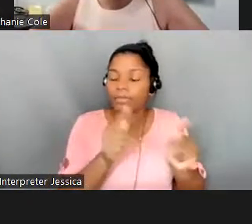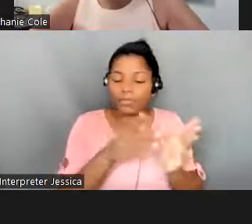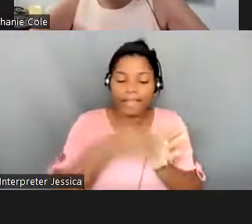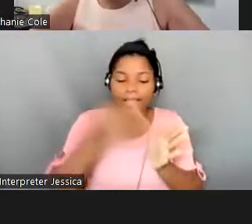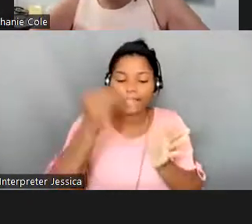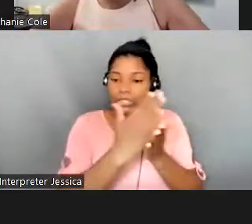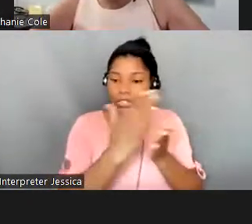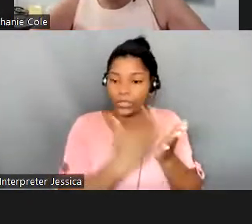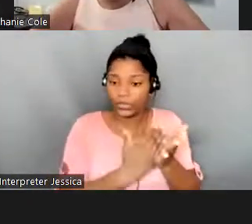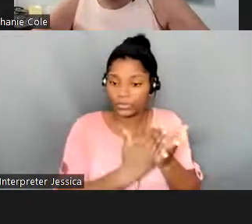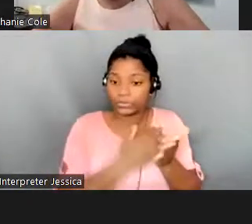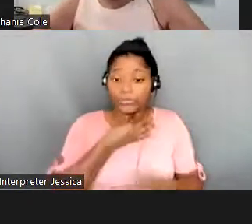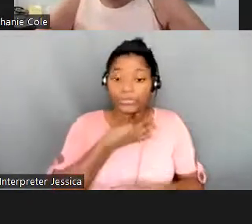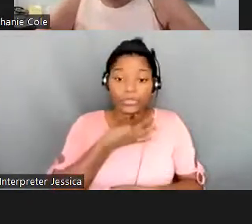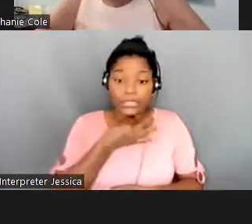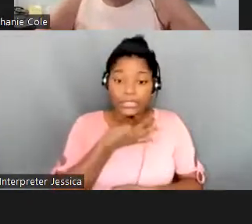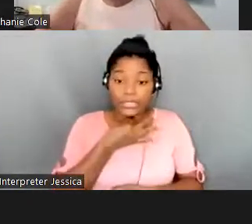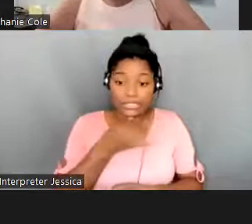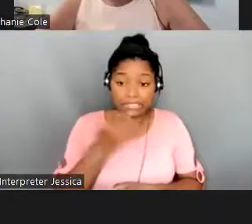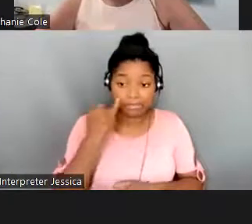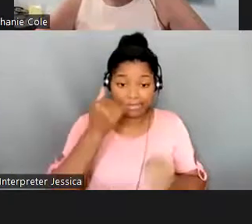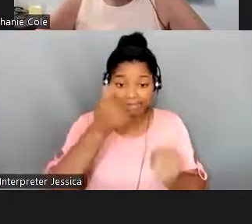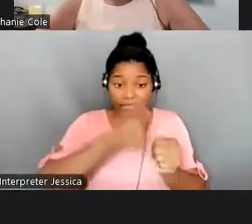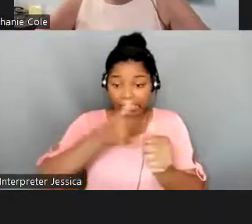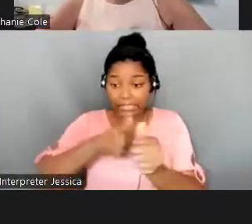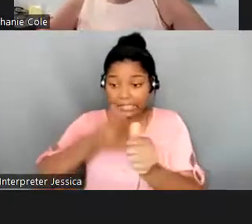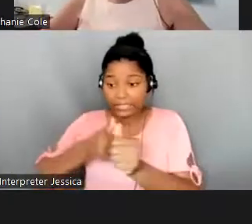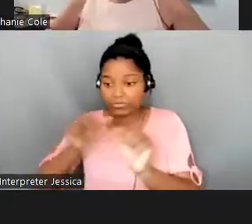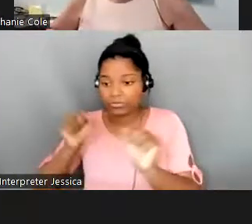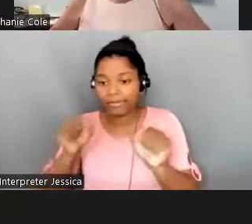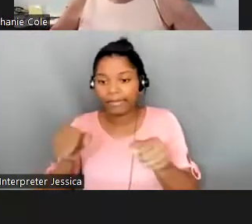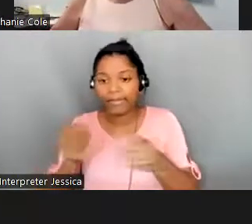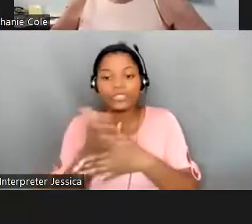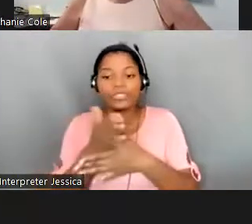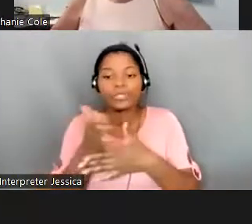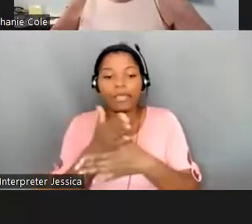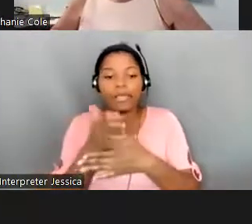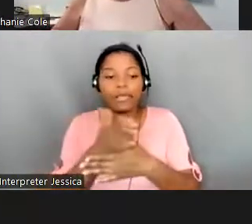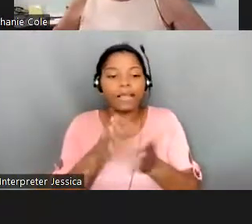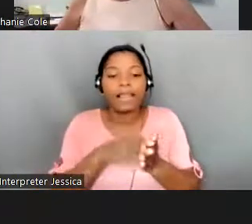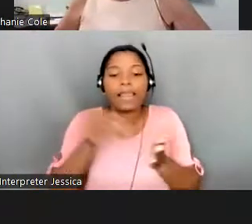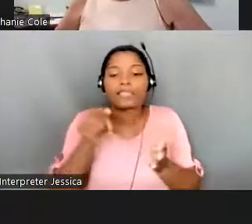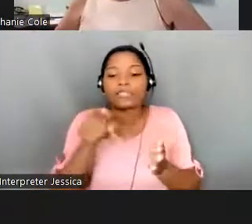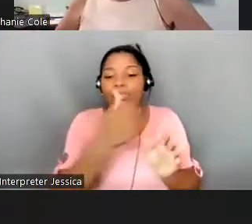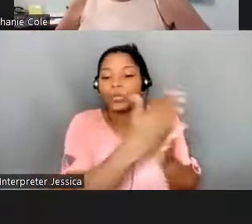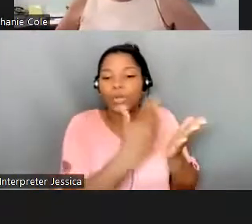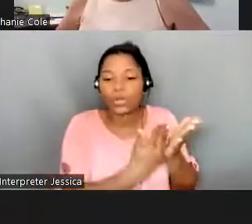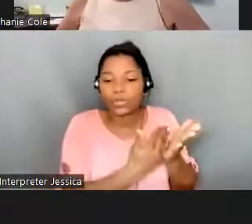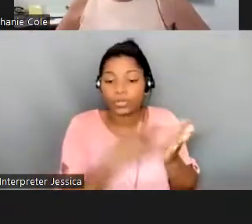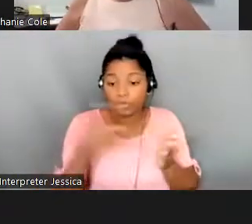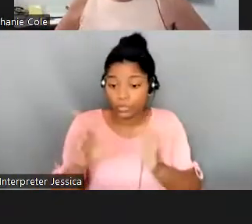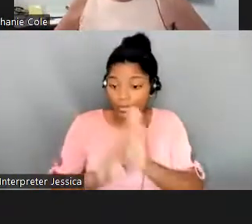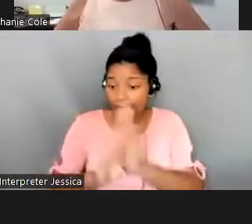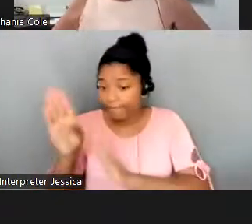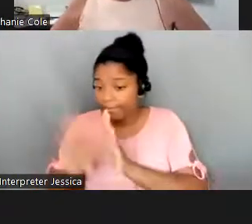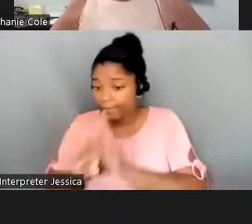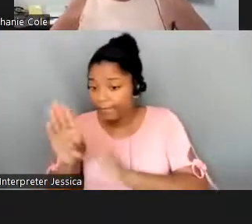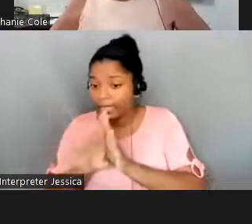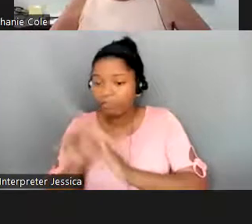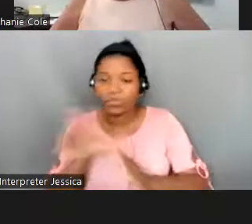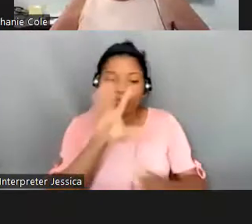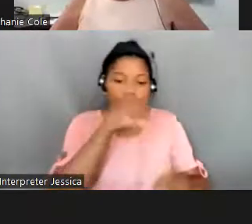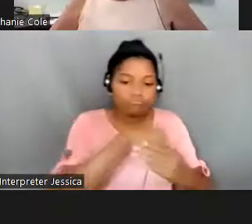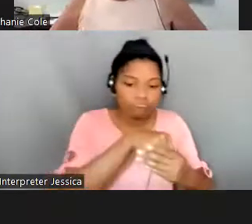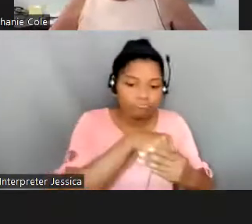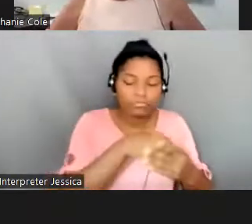So I wondered if each of you could share a lesson that you learned, whether it was when you were developing or implementing or working